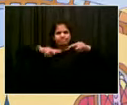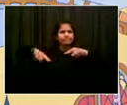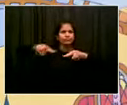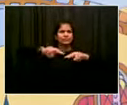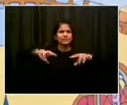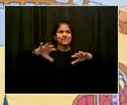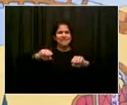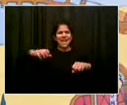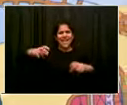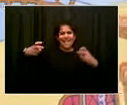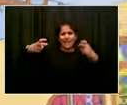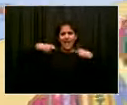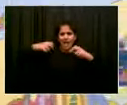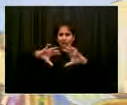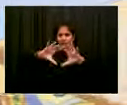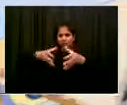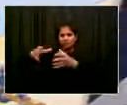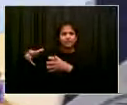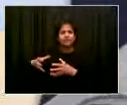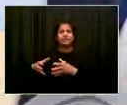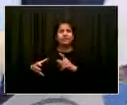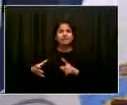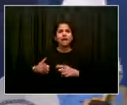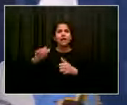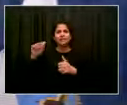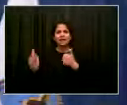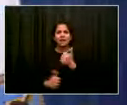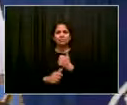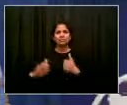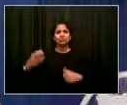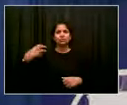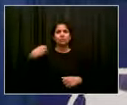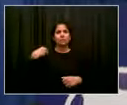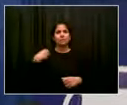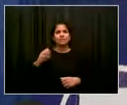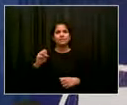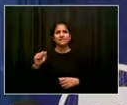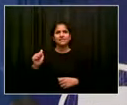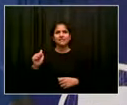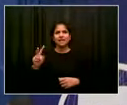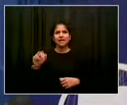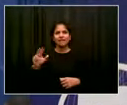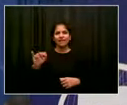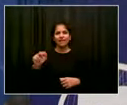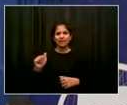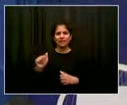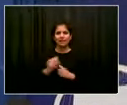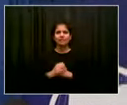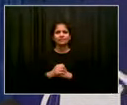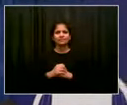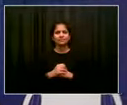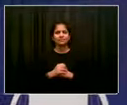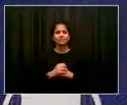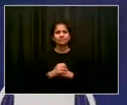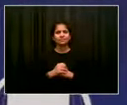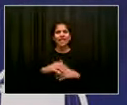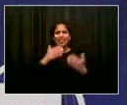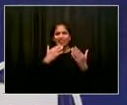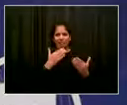Chief Jason Savino. And thank you, Mr. Mayor. It's an absolute honor. And thank you also, Chief Holmes, fellow